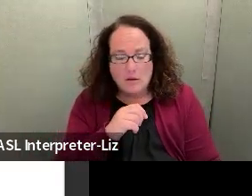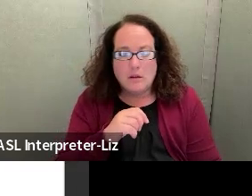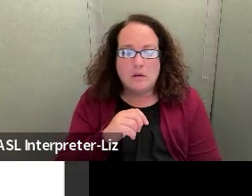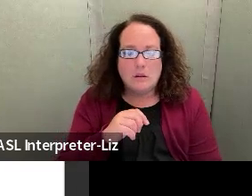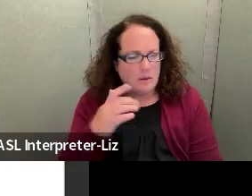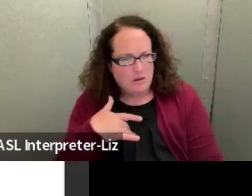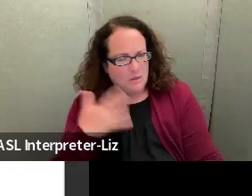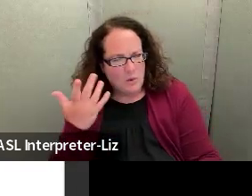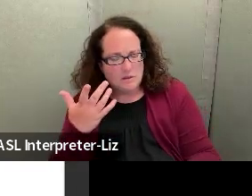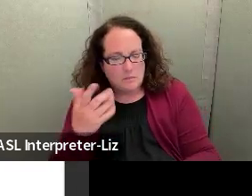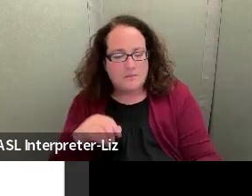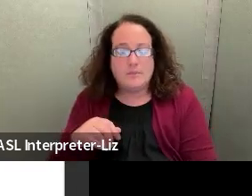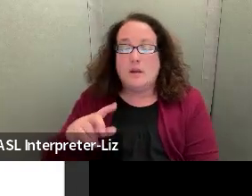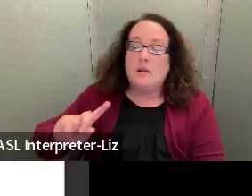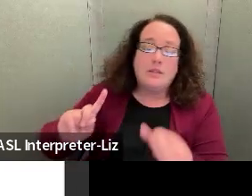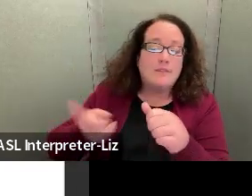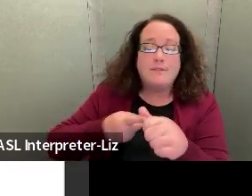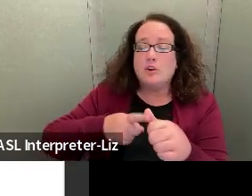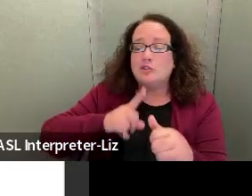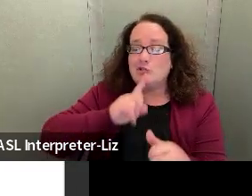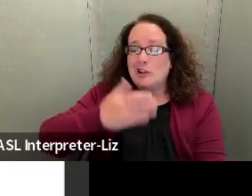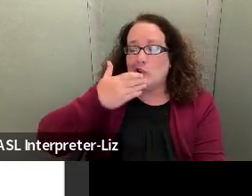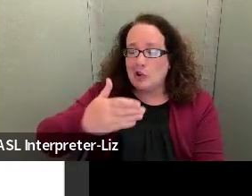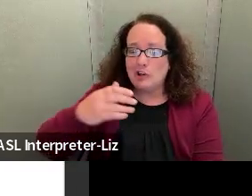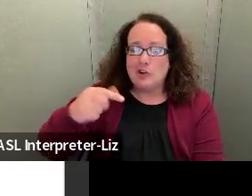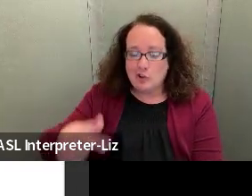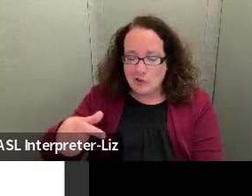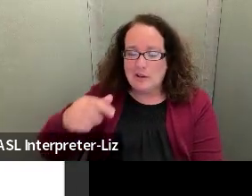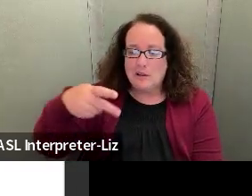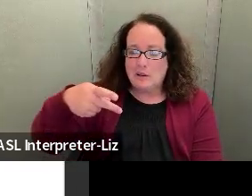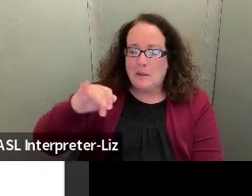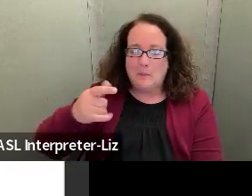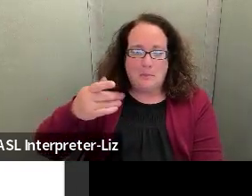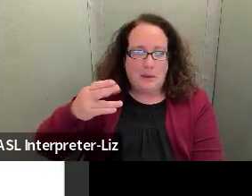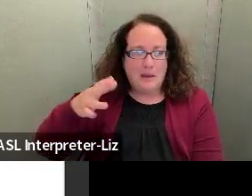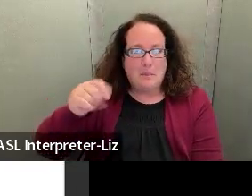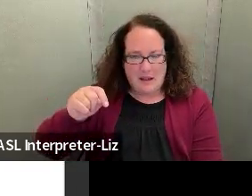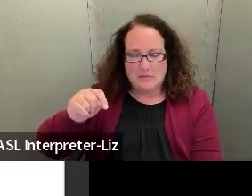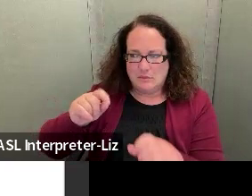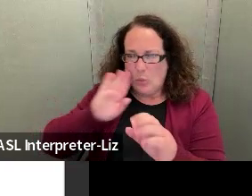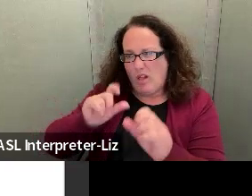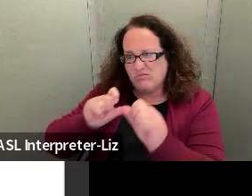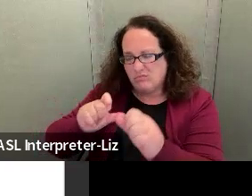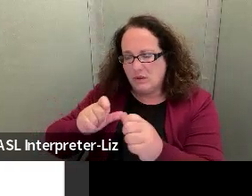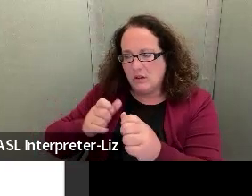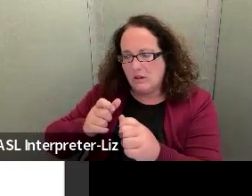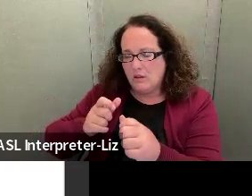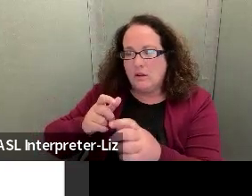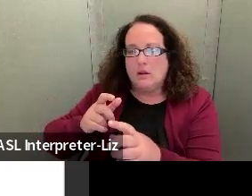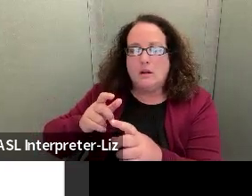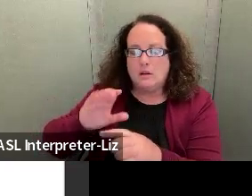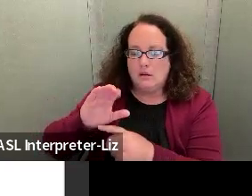there Why was did arsenic get on these books? the first real good green pigment that would last through a few washing was a